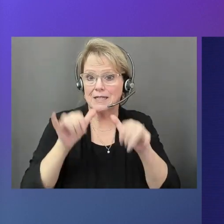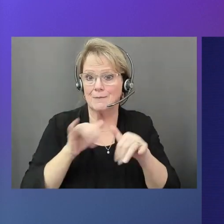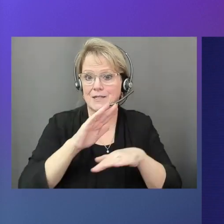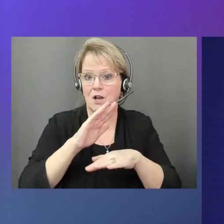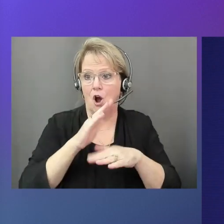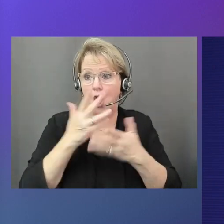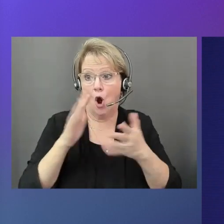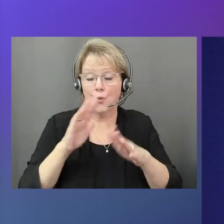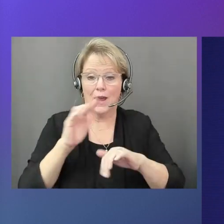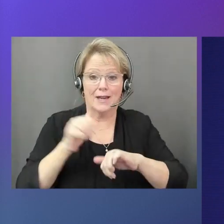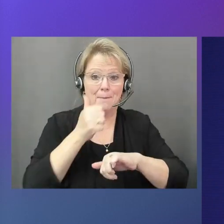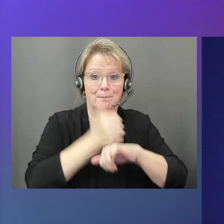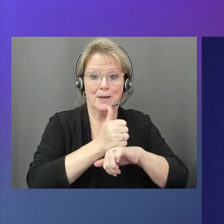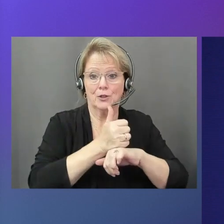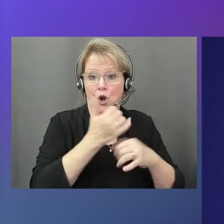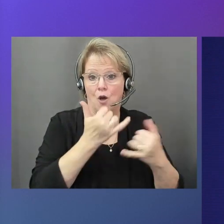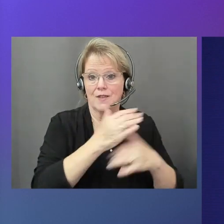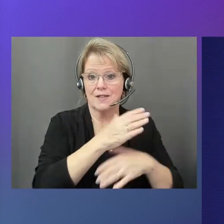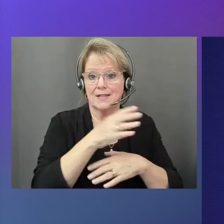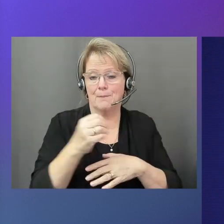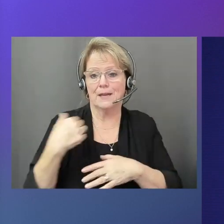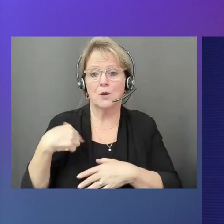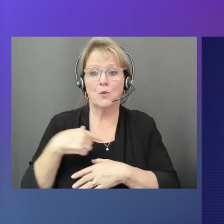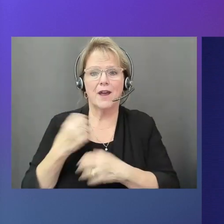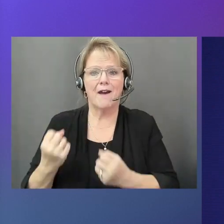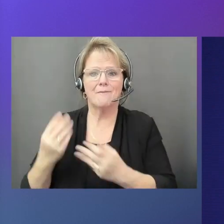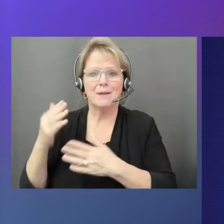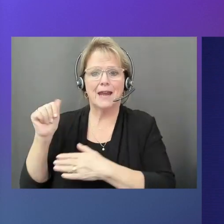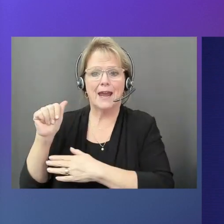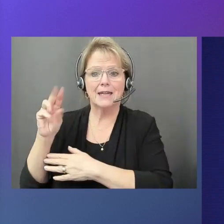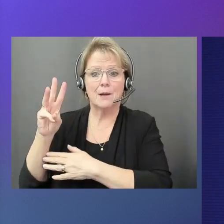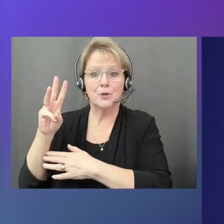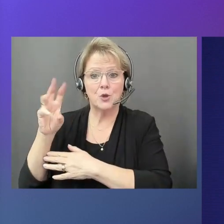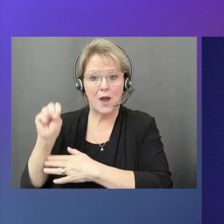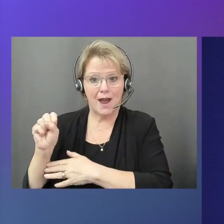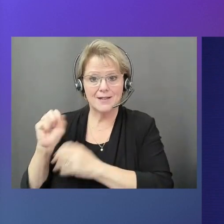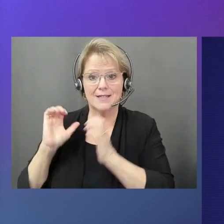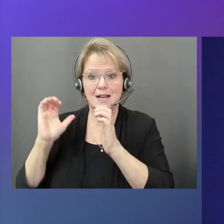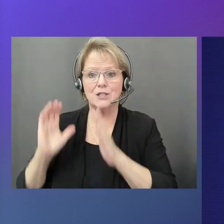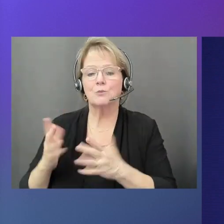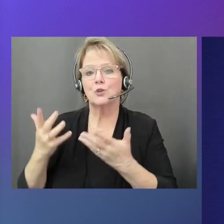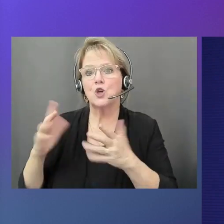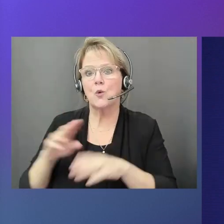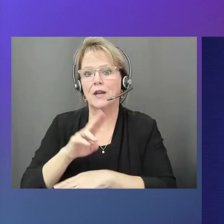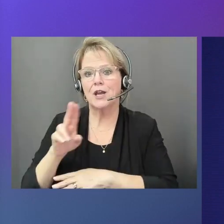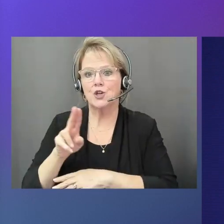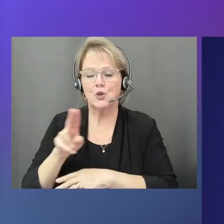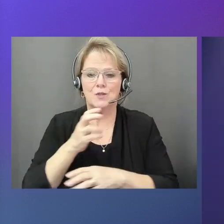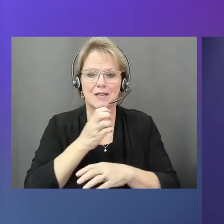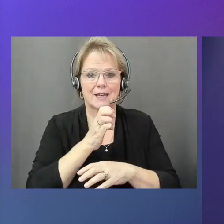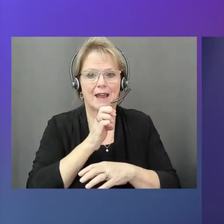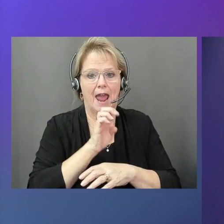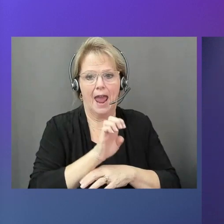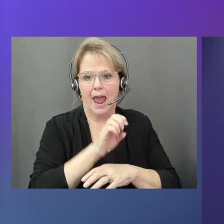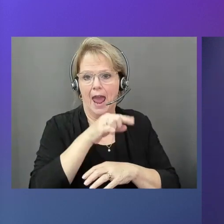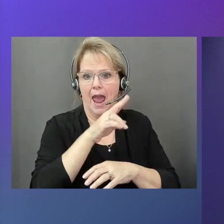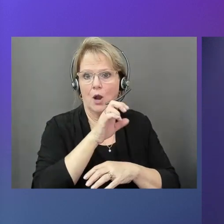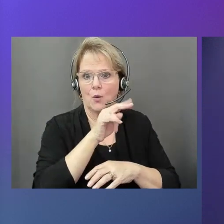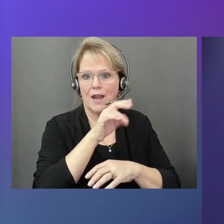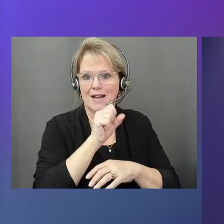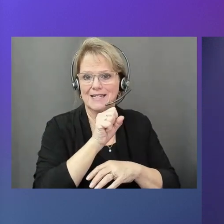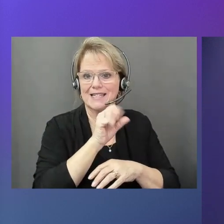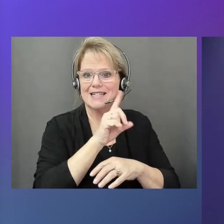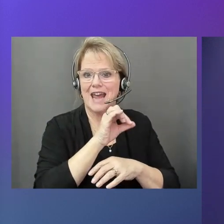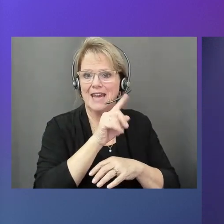And we have a ton of AWS customers who are already leveraging infrastructure in Equinix data centers. And then when it comes to Exegy, Exegy